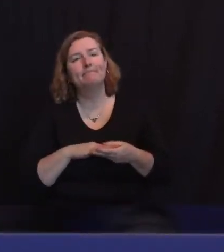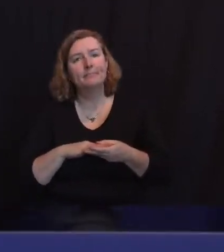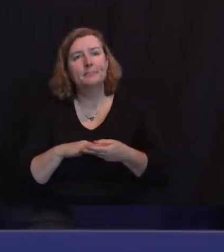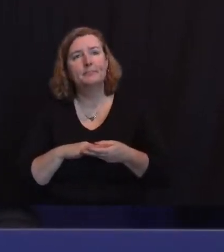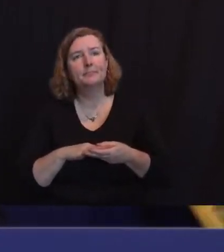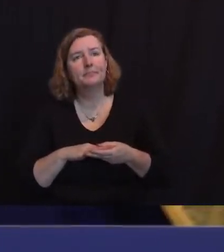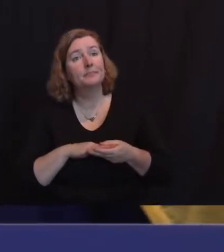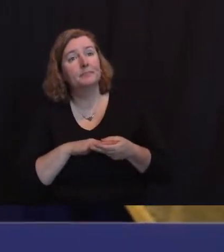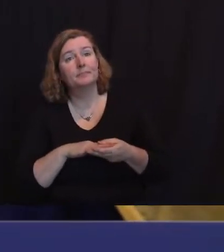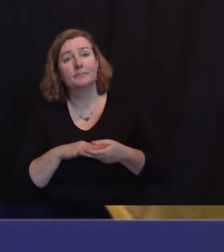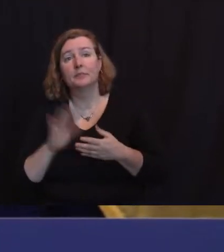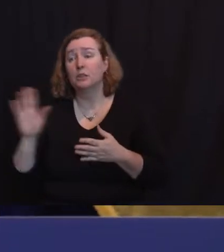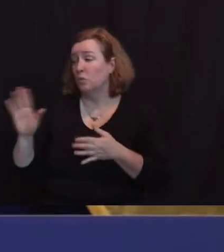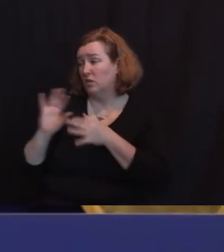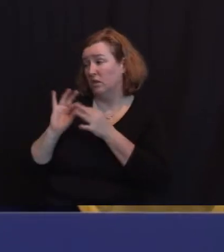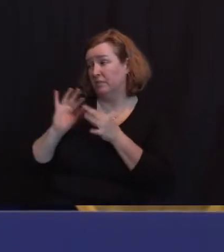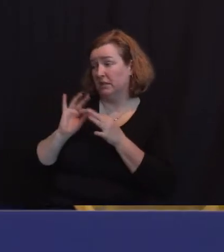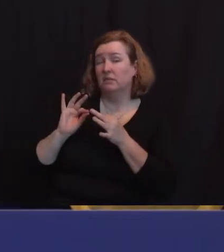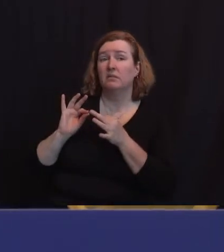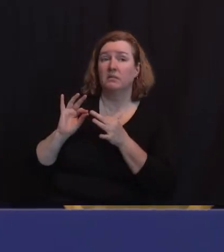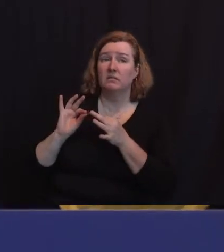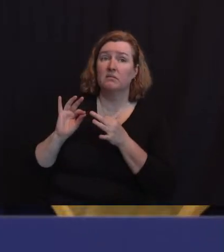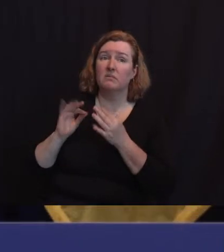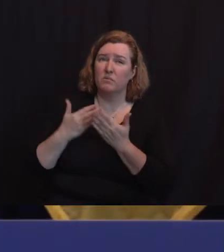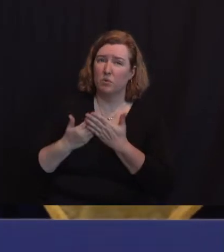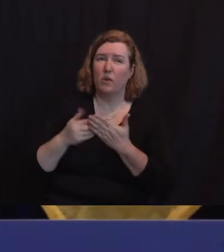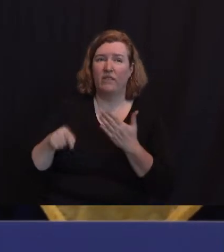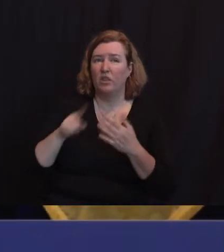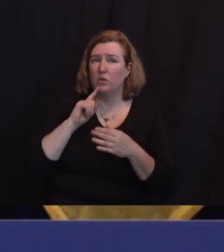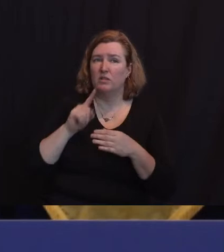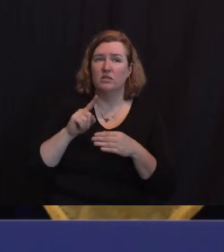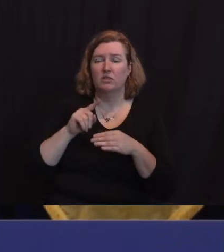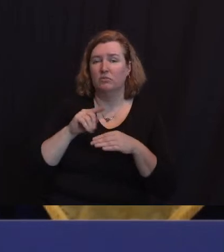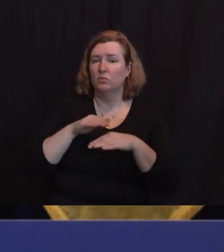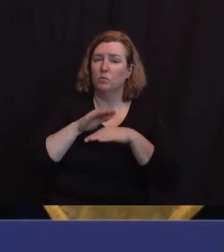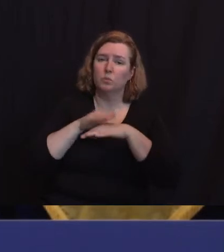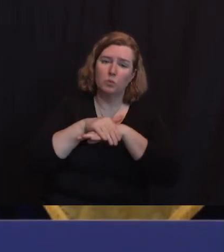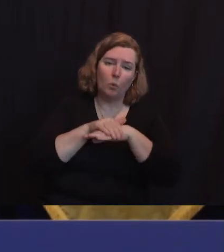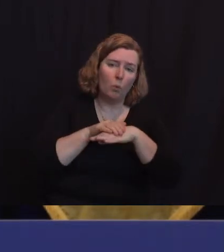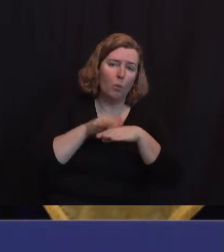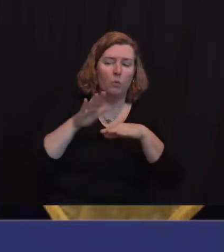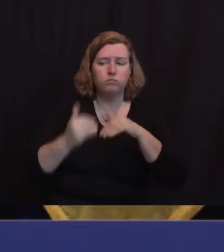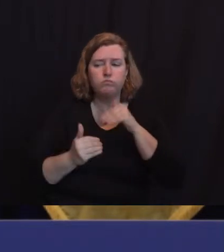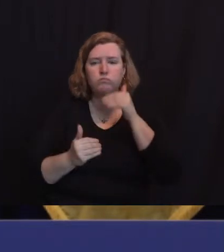whatever we do is going to be incremental and gradual. Thank you. Dave, let's go to you. Good afternoon.